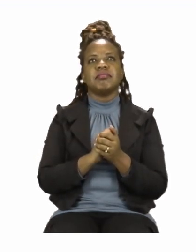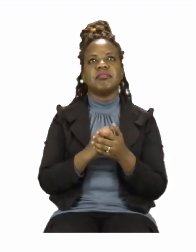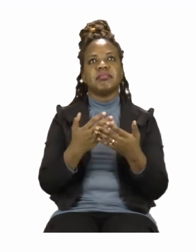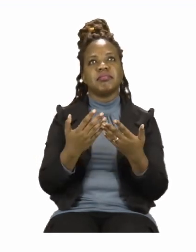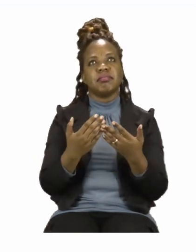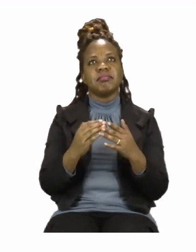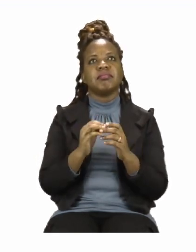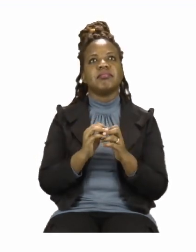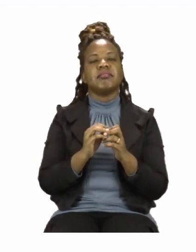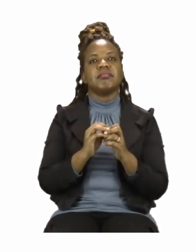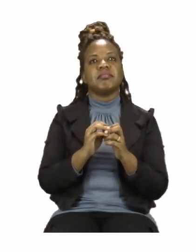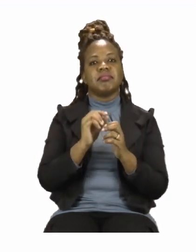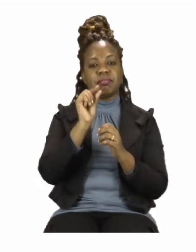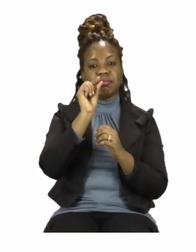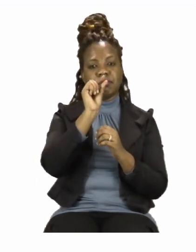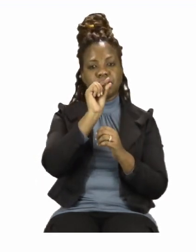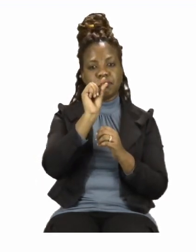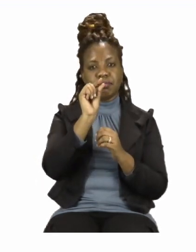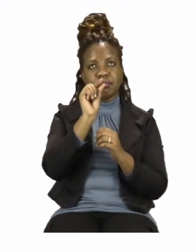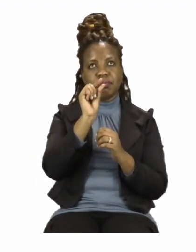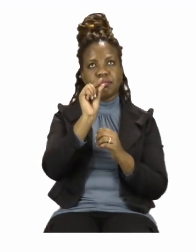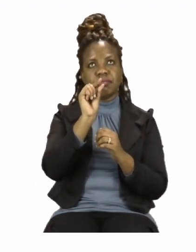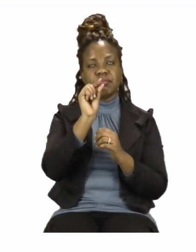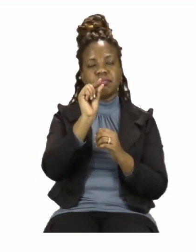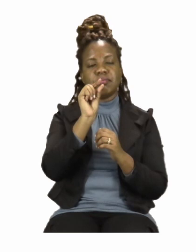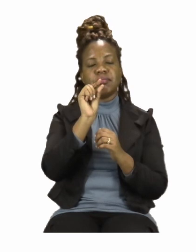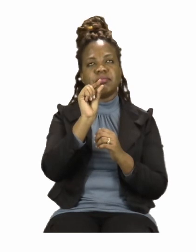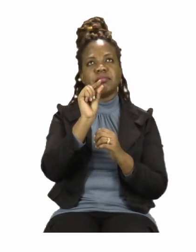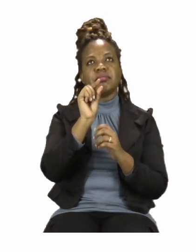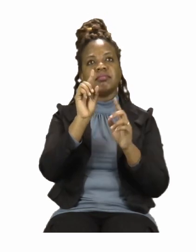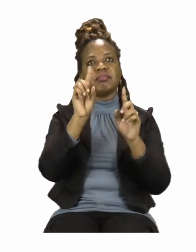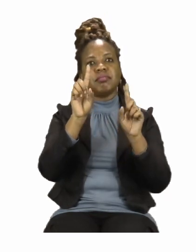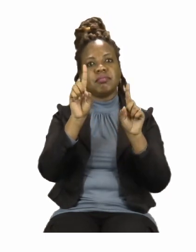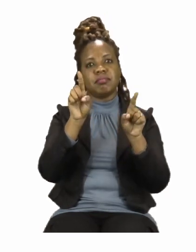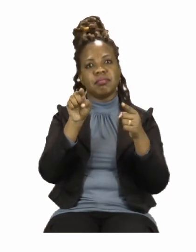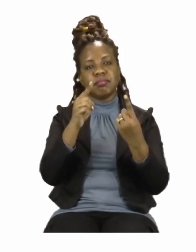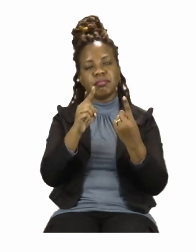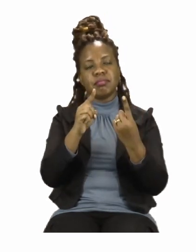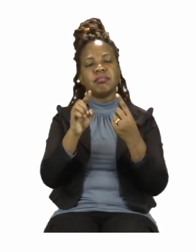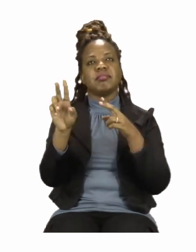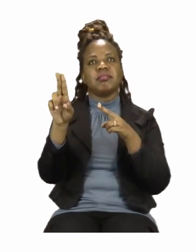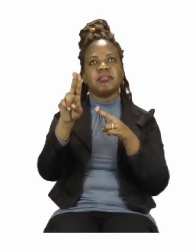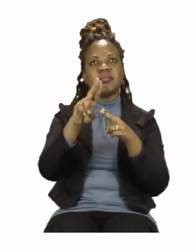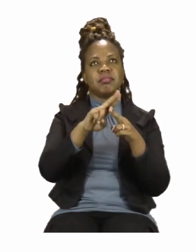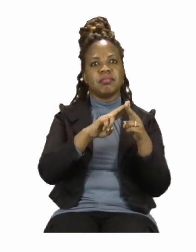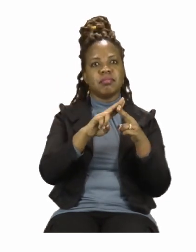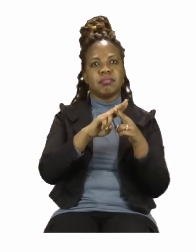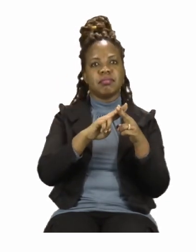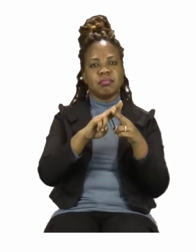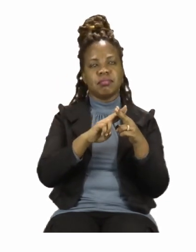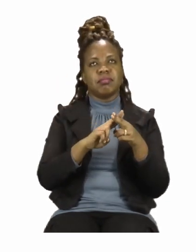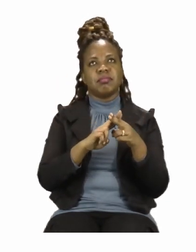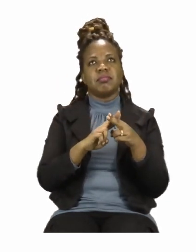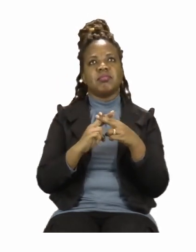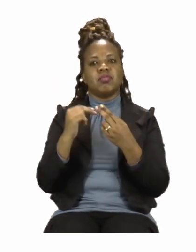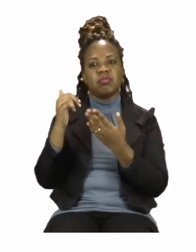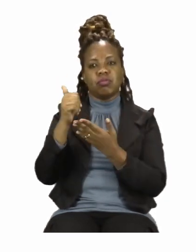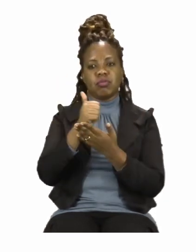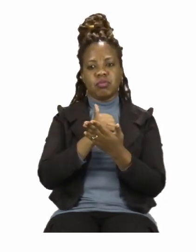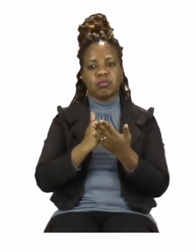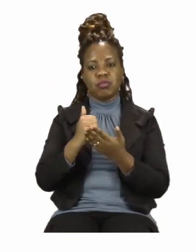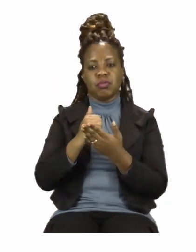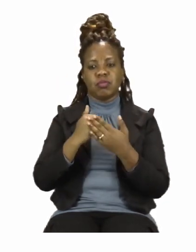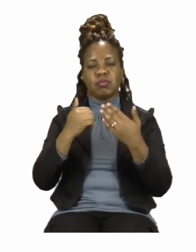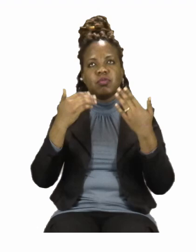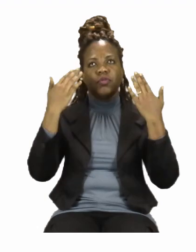the words and the things we use to keep our bodies clean. Now, with each thing, we're going to talk about how